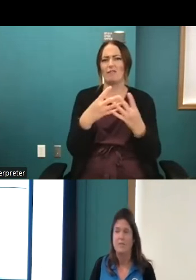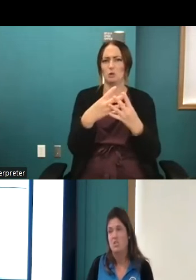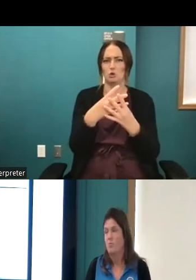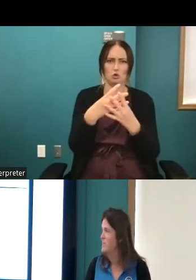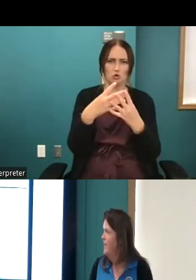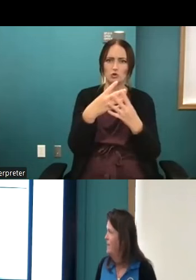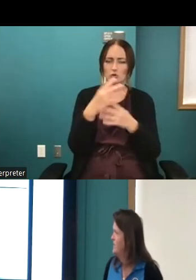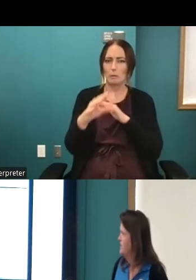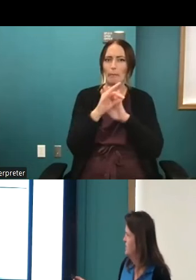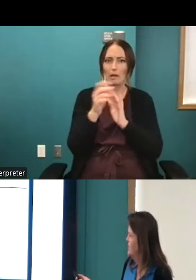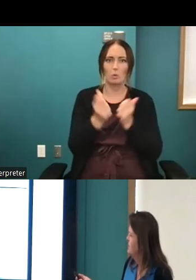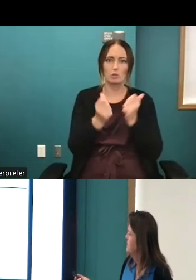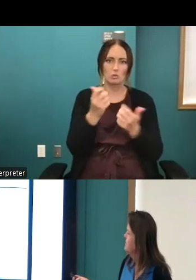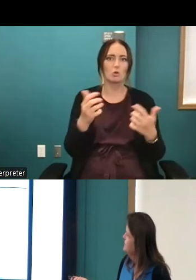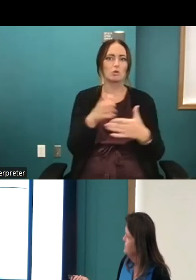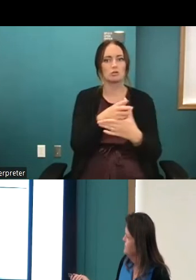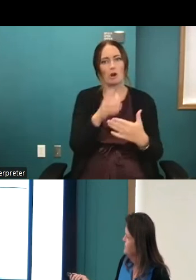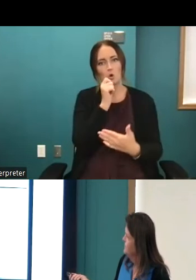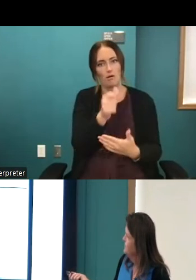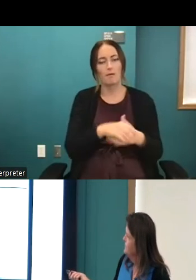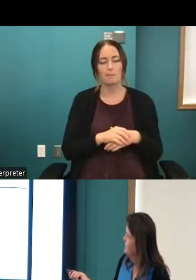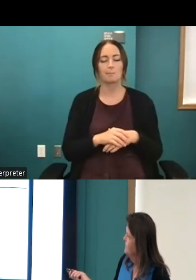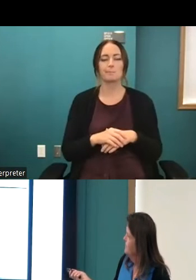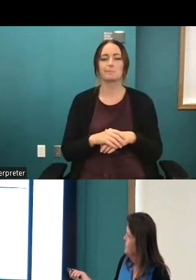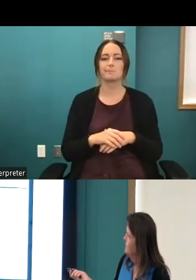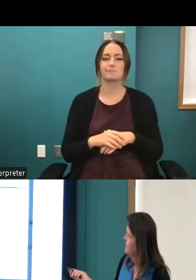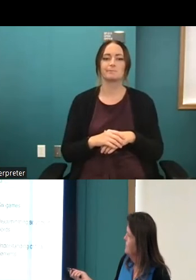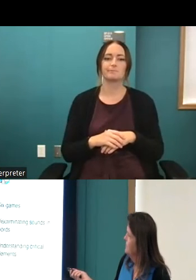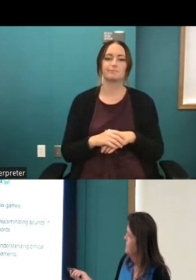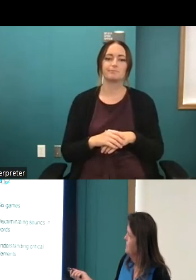can share with families and students.